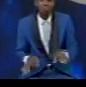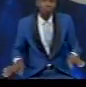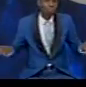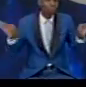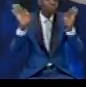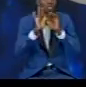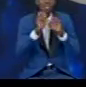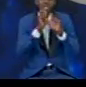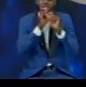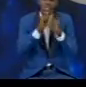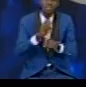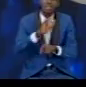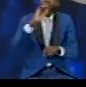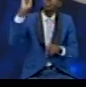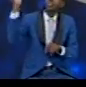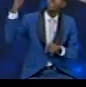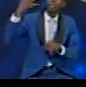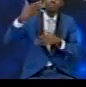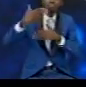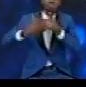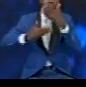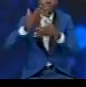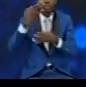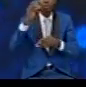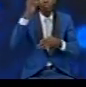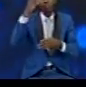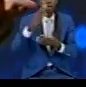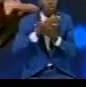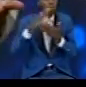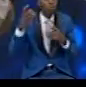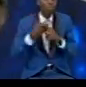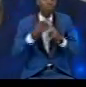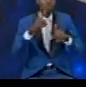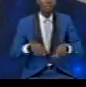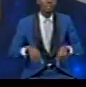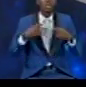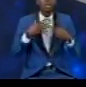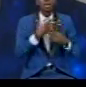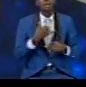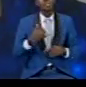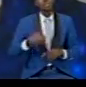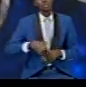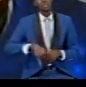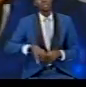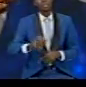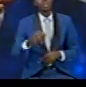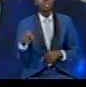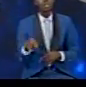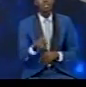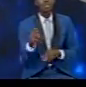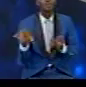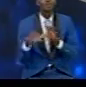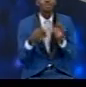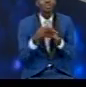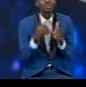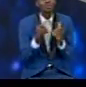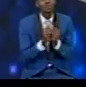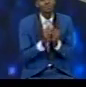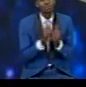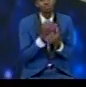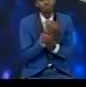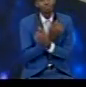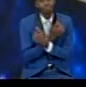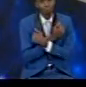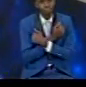the grace and the goodness of God away from your hand, and yet they do it lovingly.